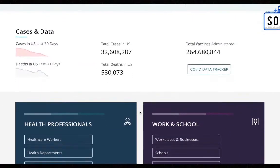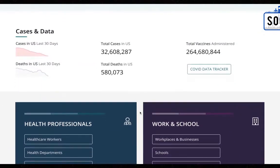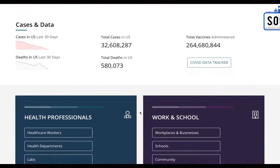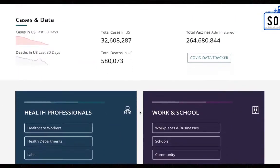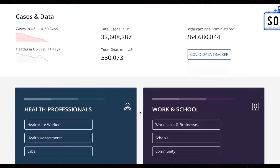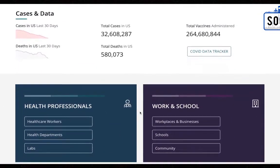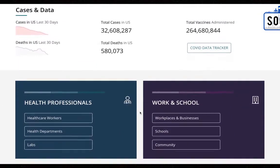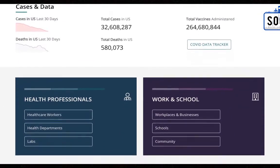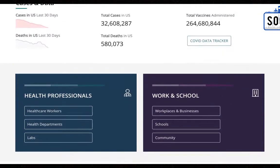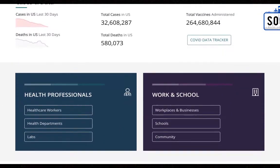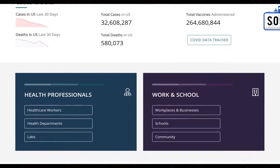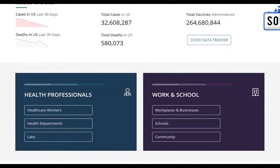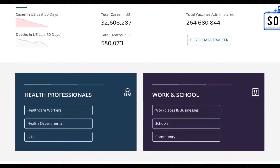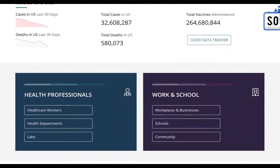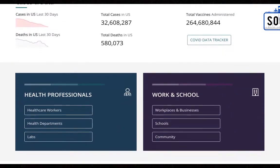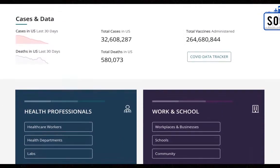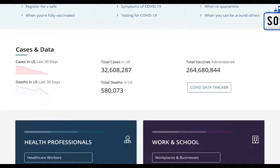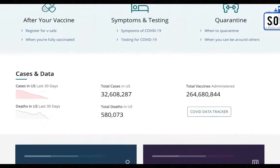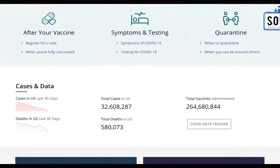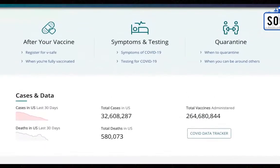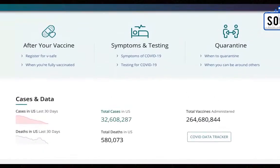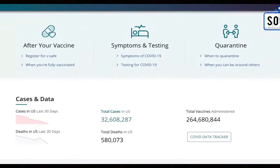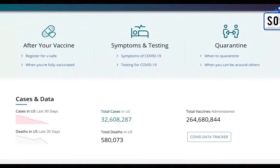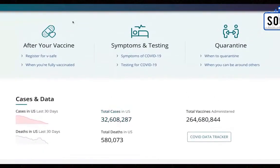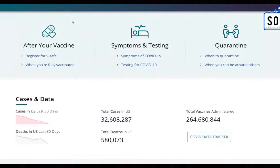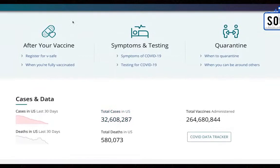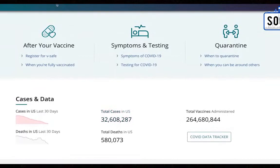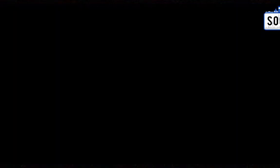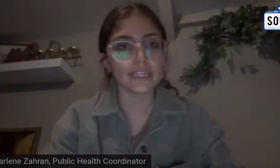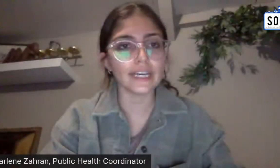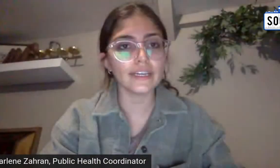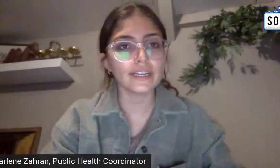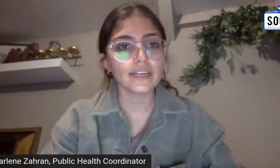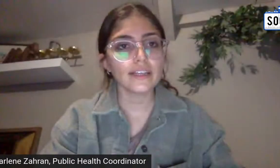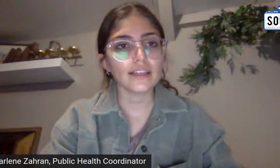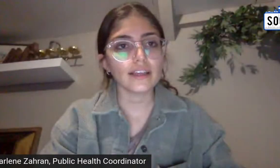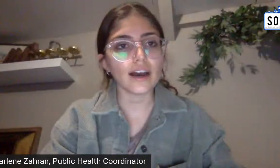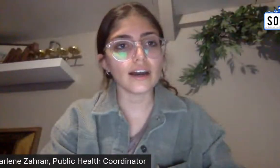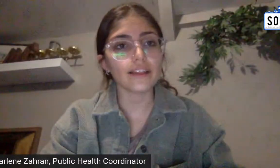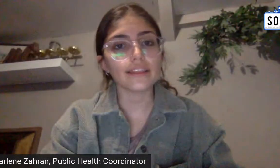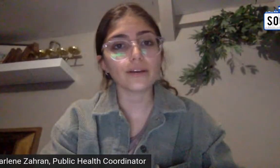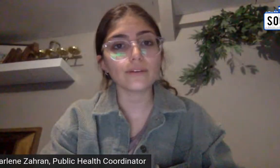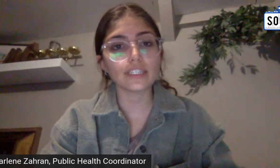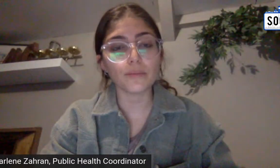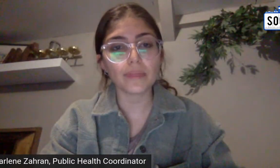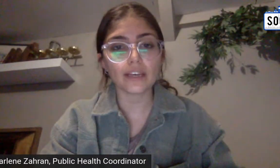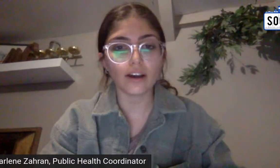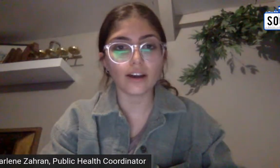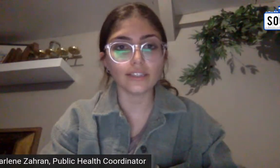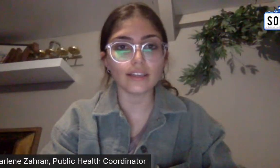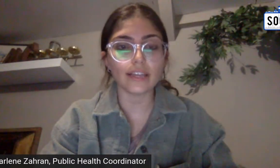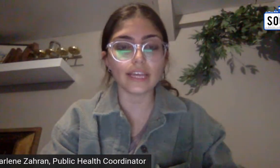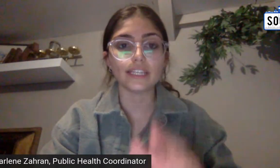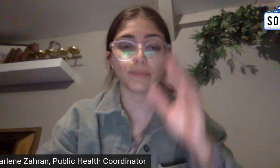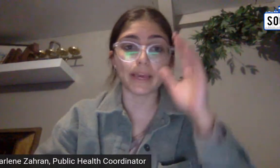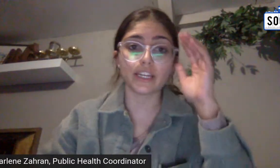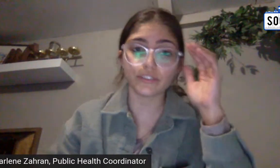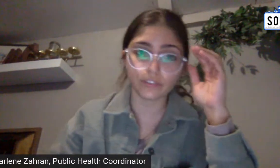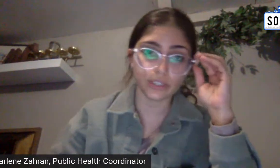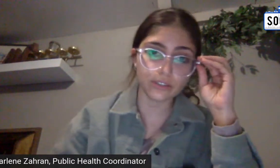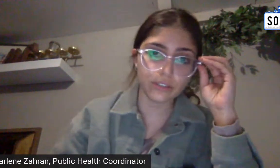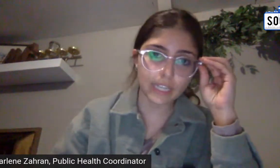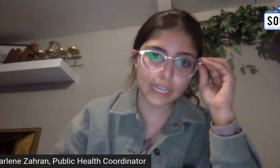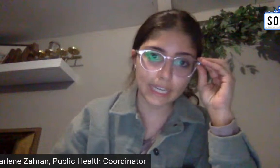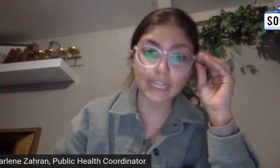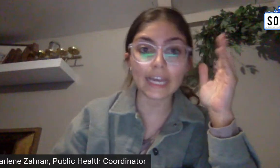is really sad. If you look back historically, there was something called the